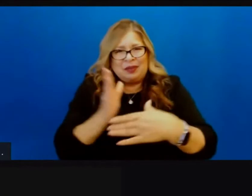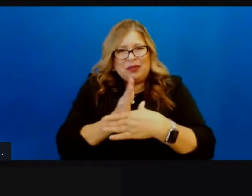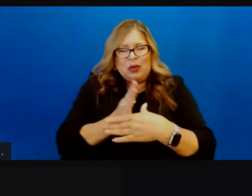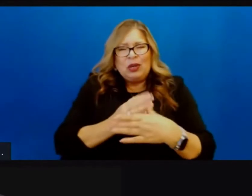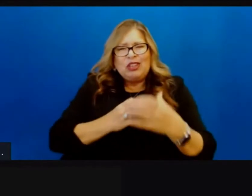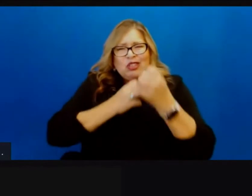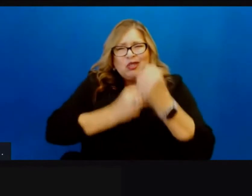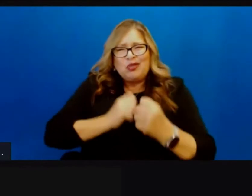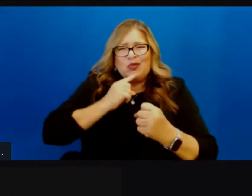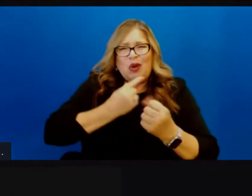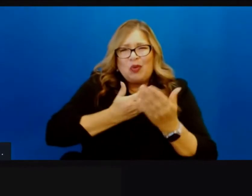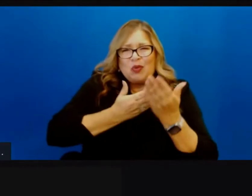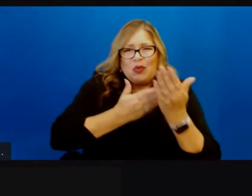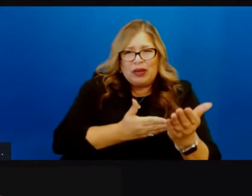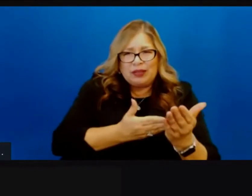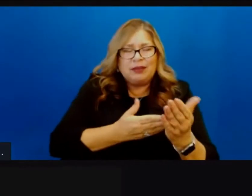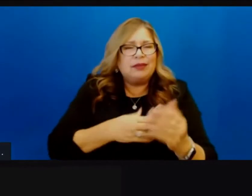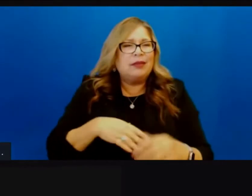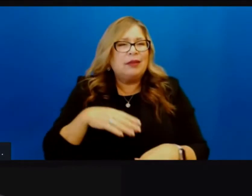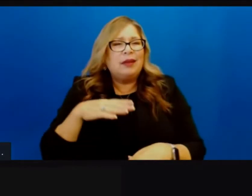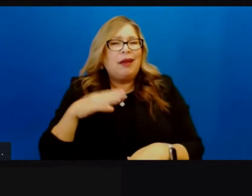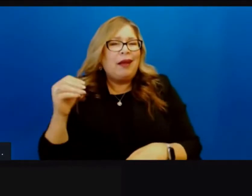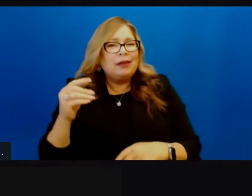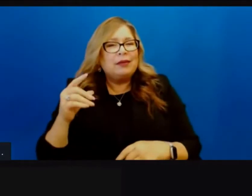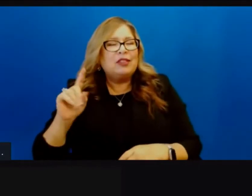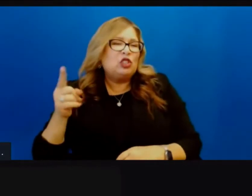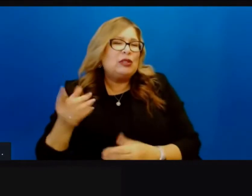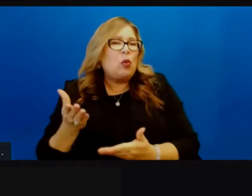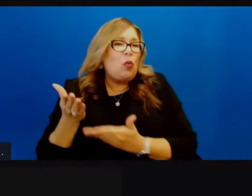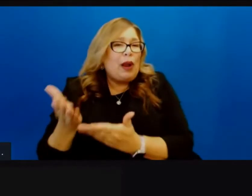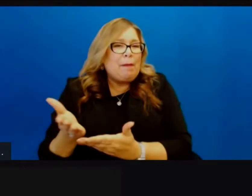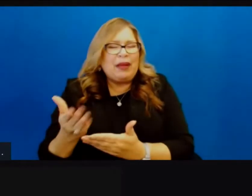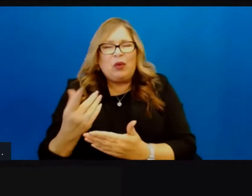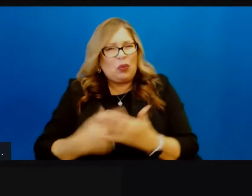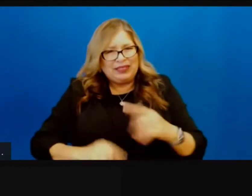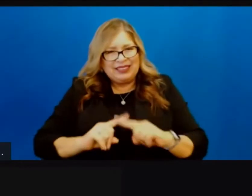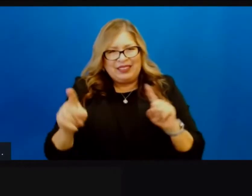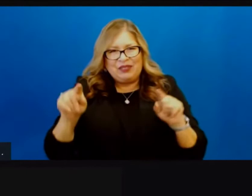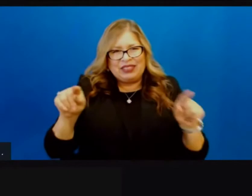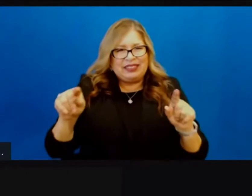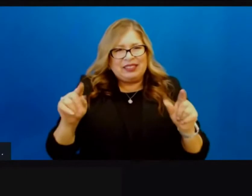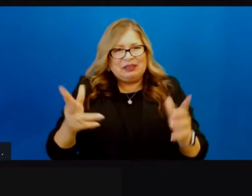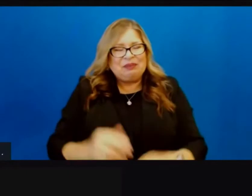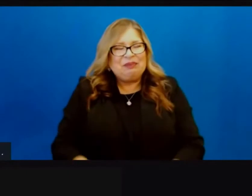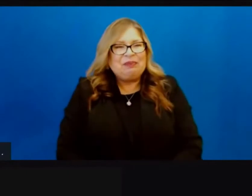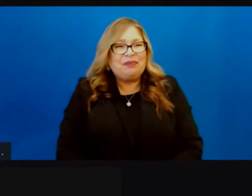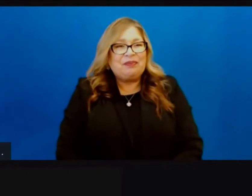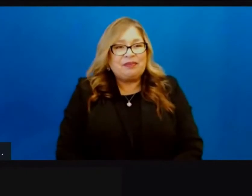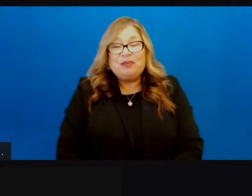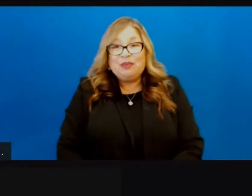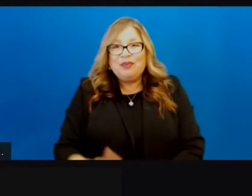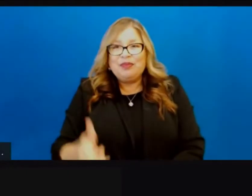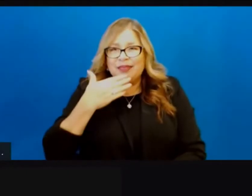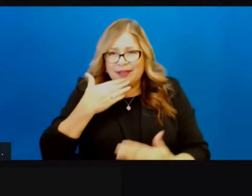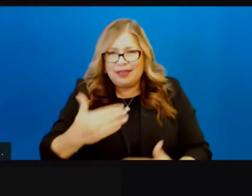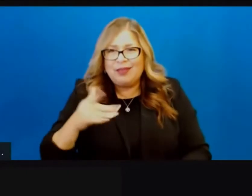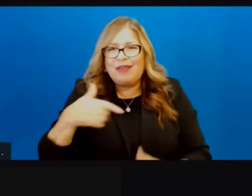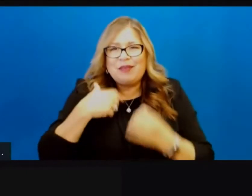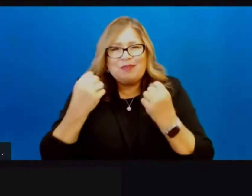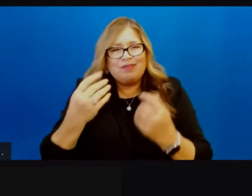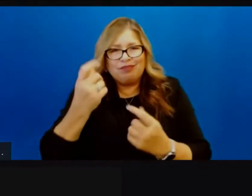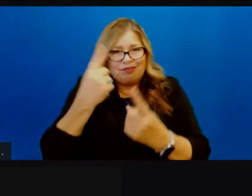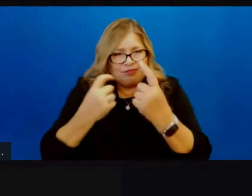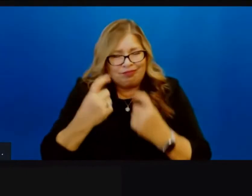strongly recommending mask use versus simply recommending mask use? Thanks. Yeah, no, I'll try to answer them all, Ron. Thanks for thoughtful